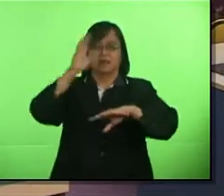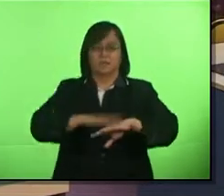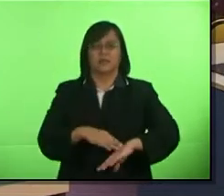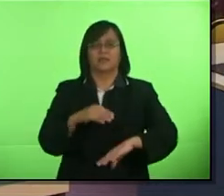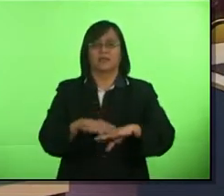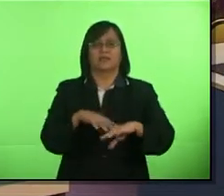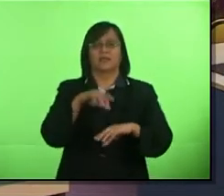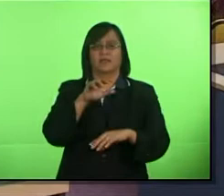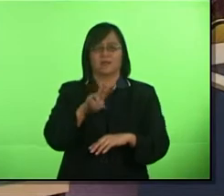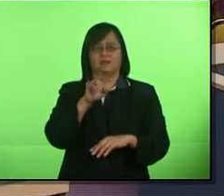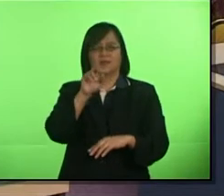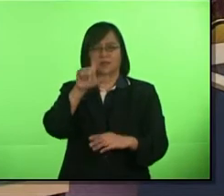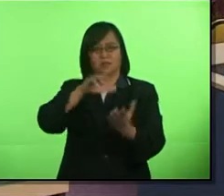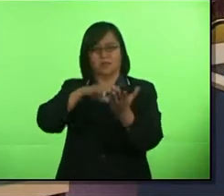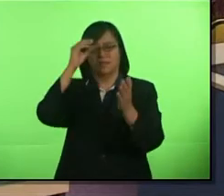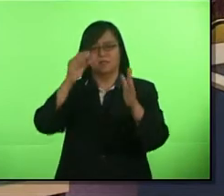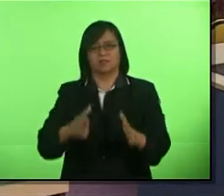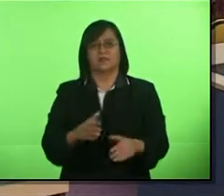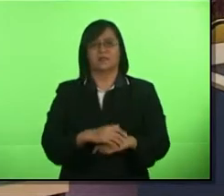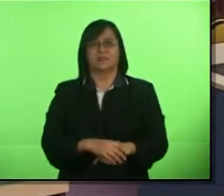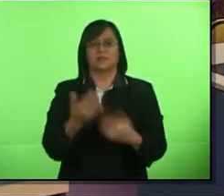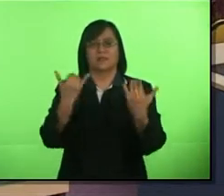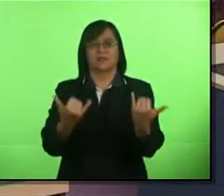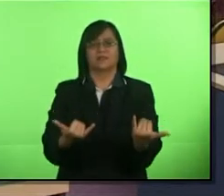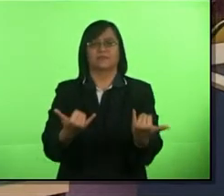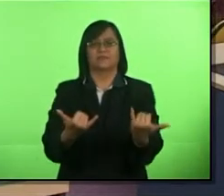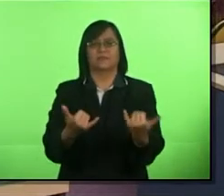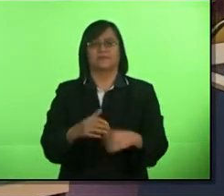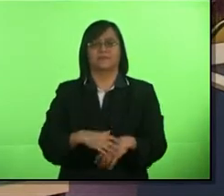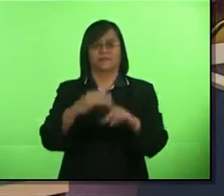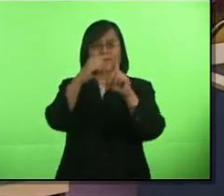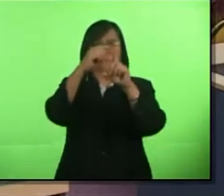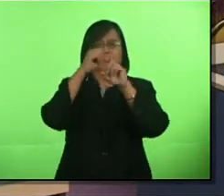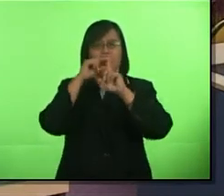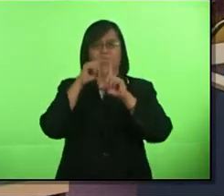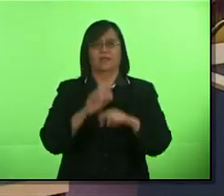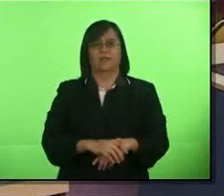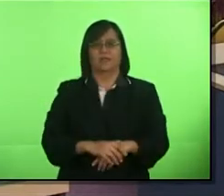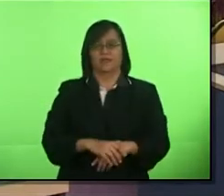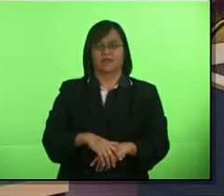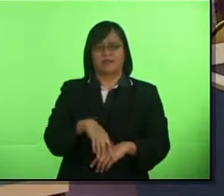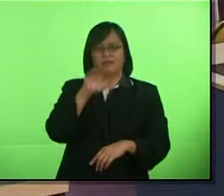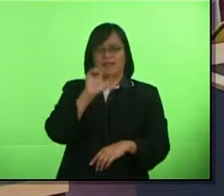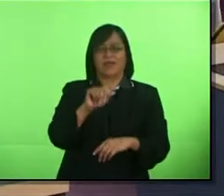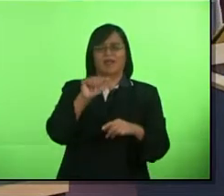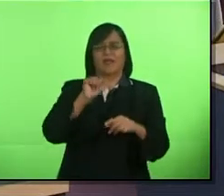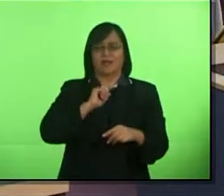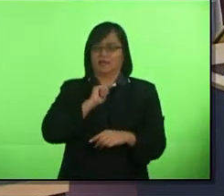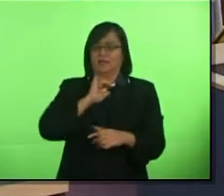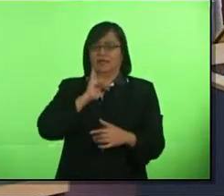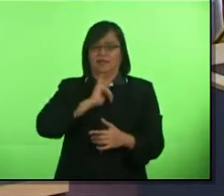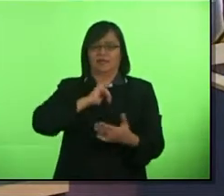bijak kan? Got one big word now in your vocabulary. Annotation, you know, I just annotated my